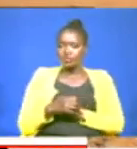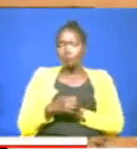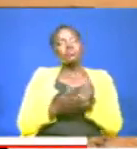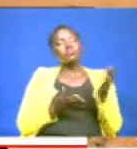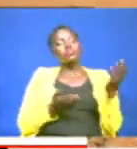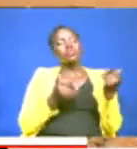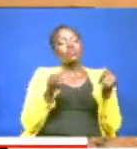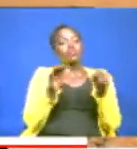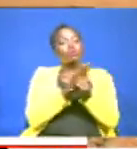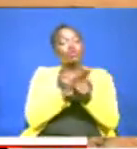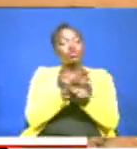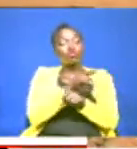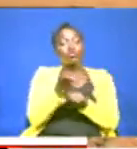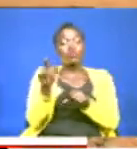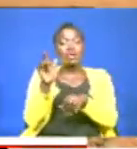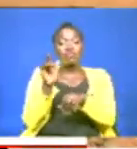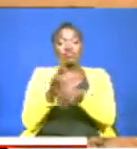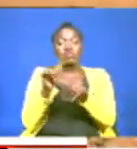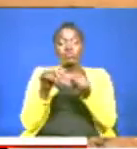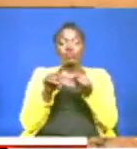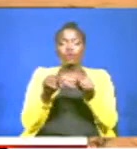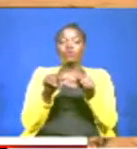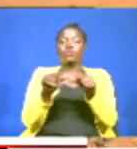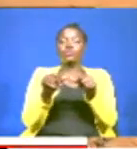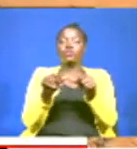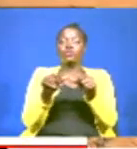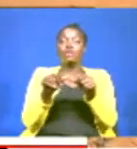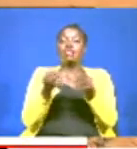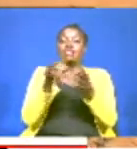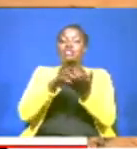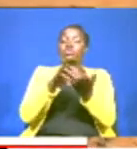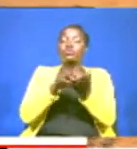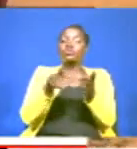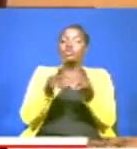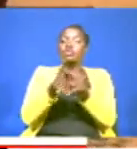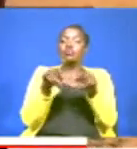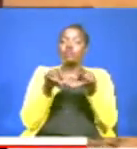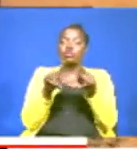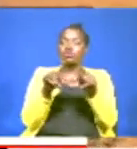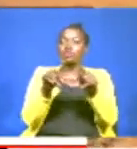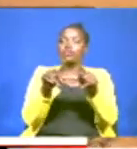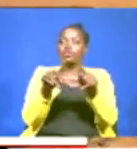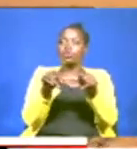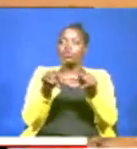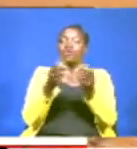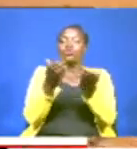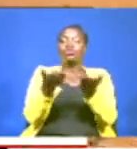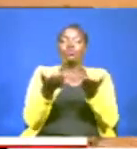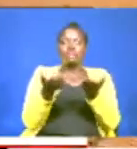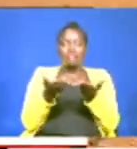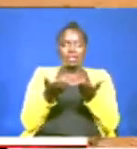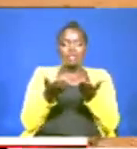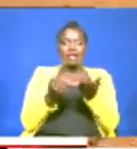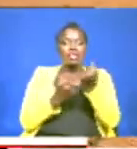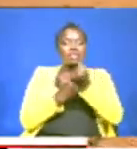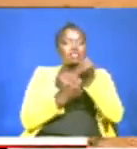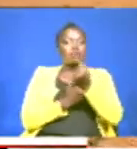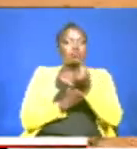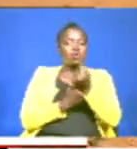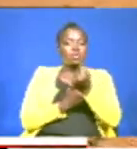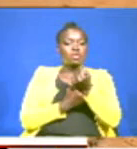those who are affected, they'll continue to be in this situation. They'll continue to need support in terms